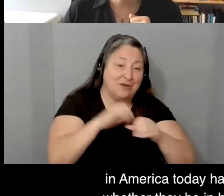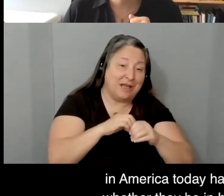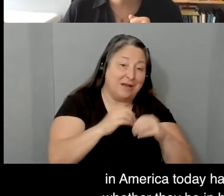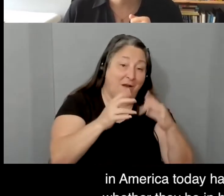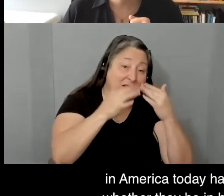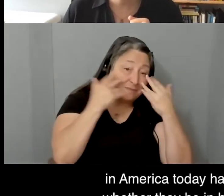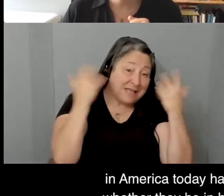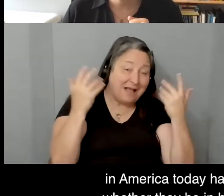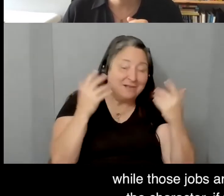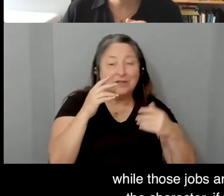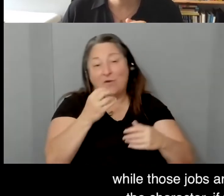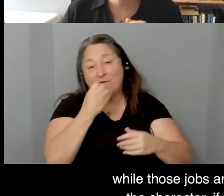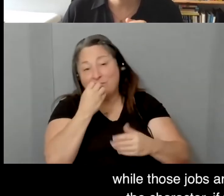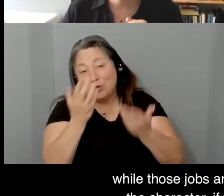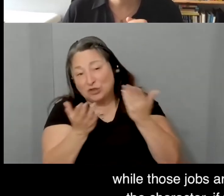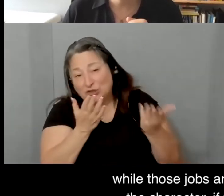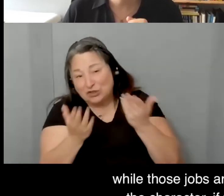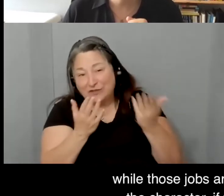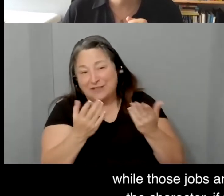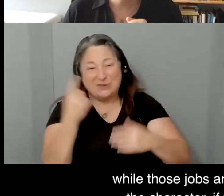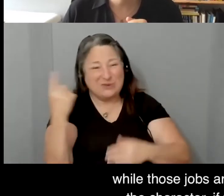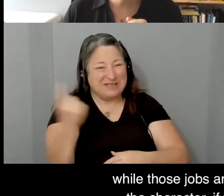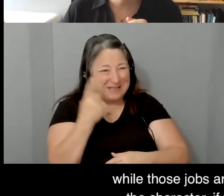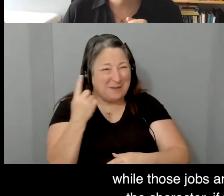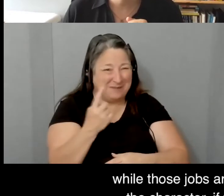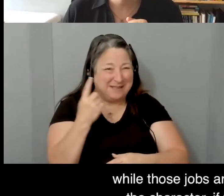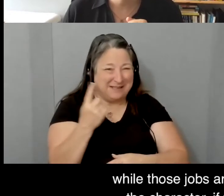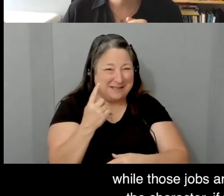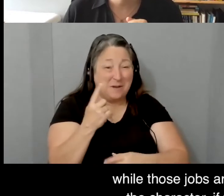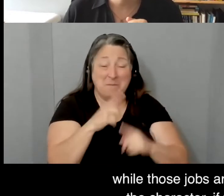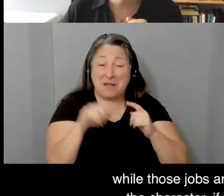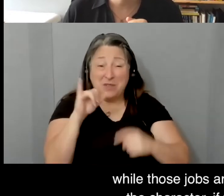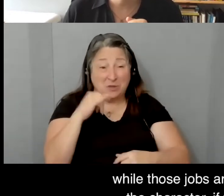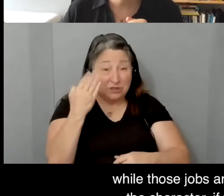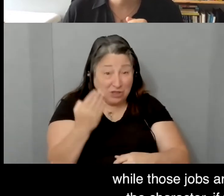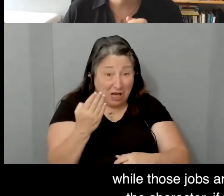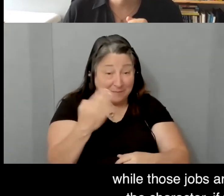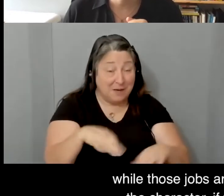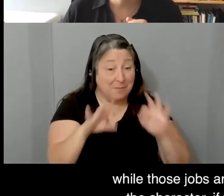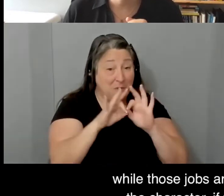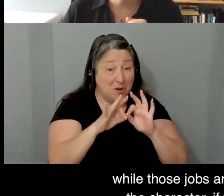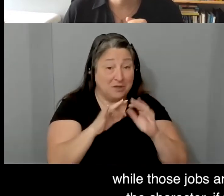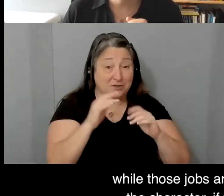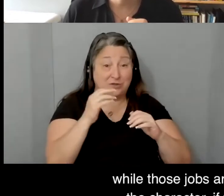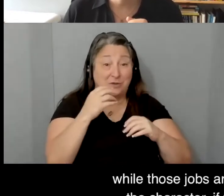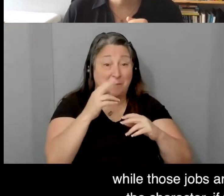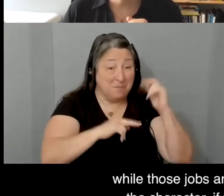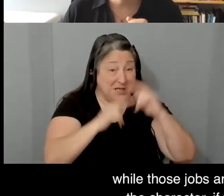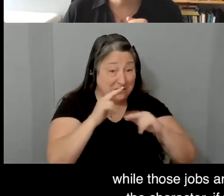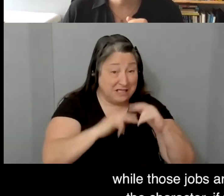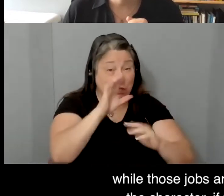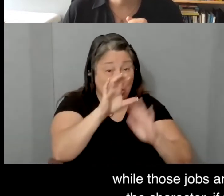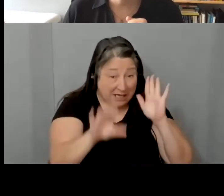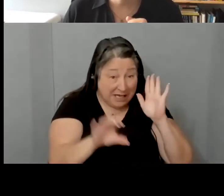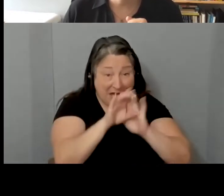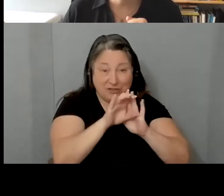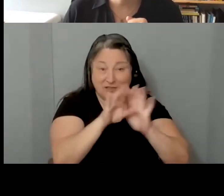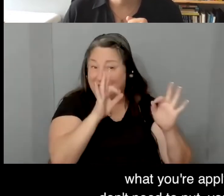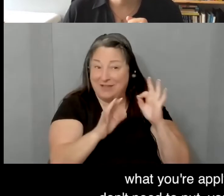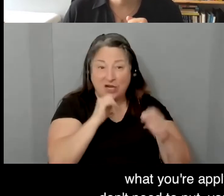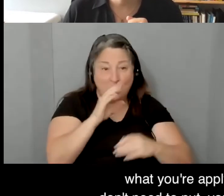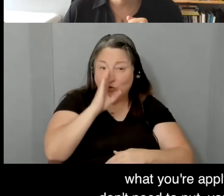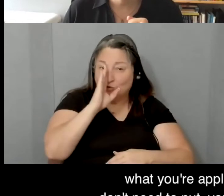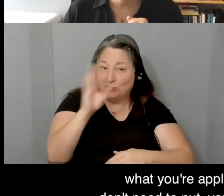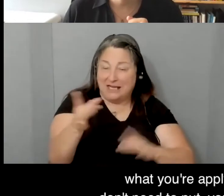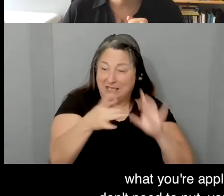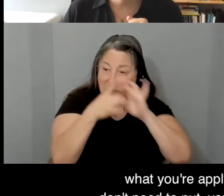food service. And while those jobs are really important to building the character, if they don't directly relate to